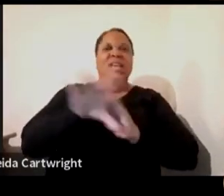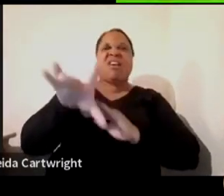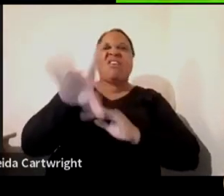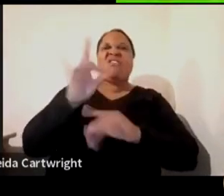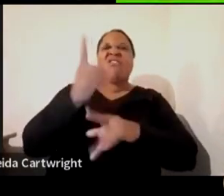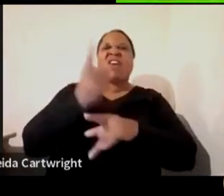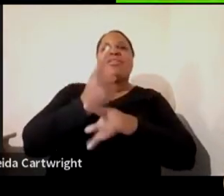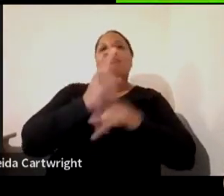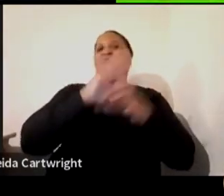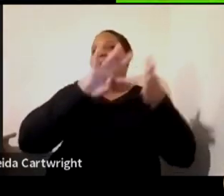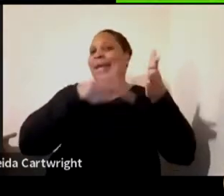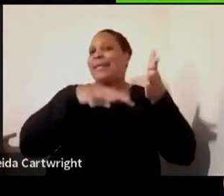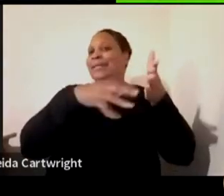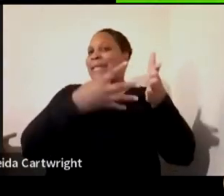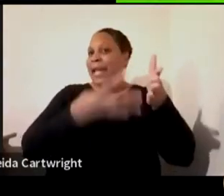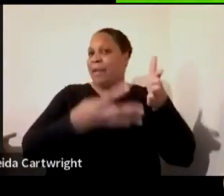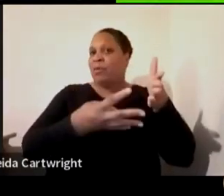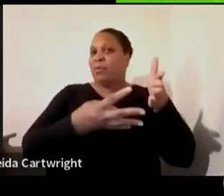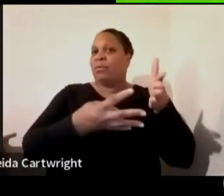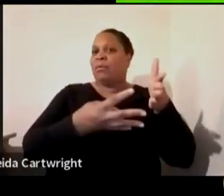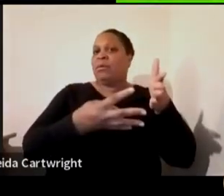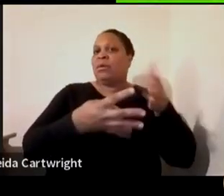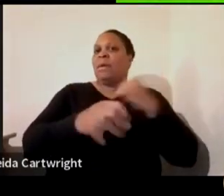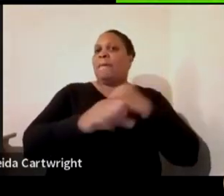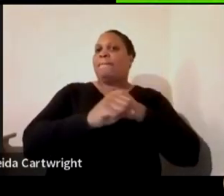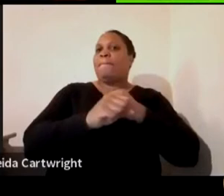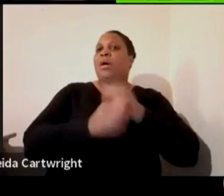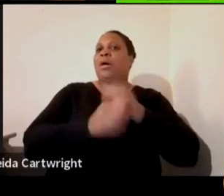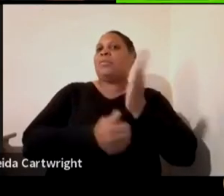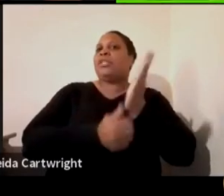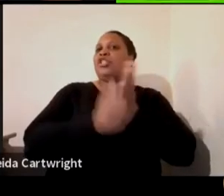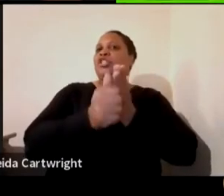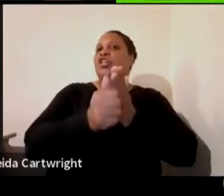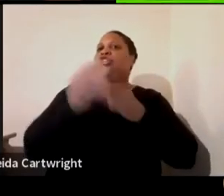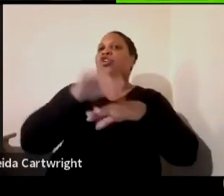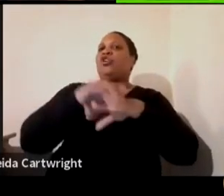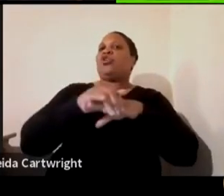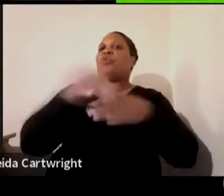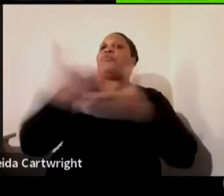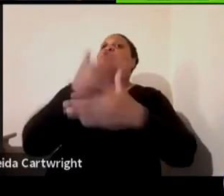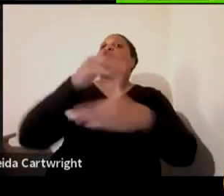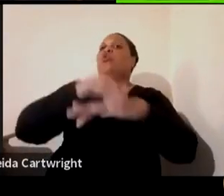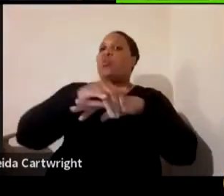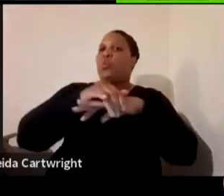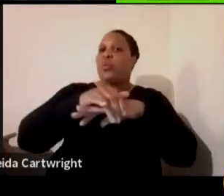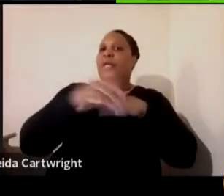This is from the published article in New England Journal of Medicine.